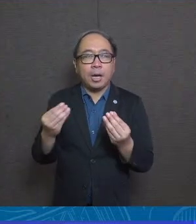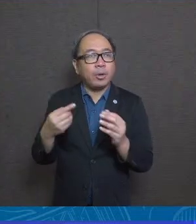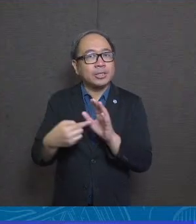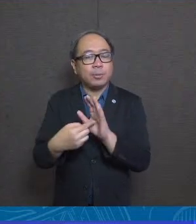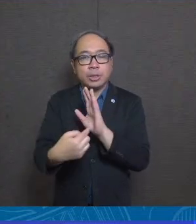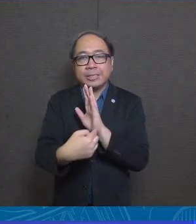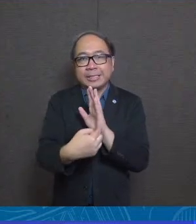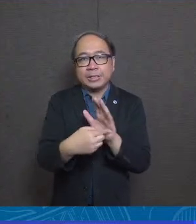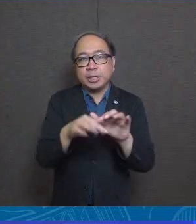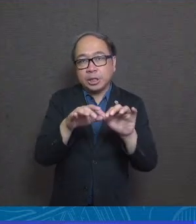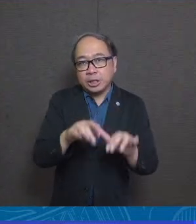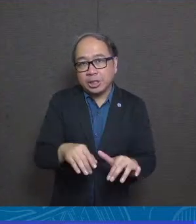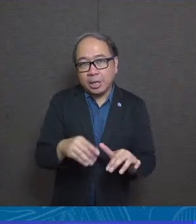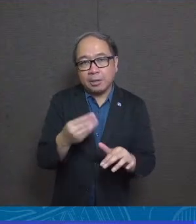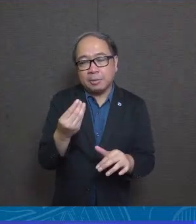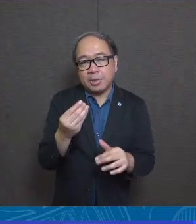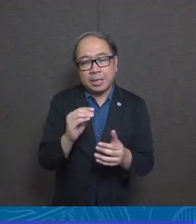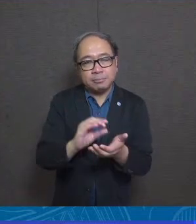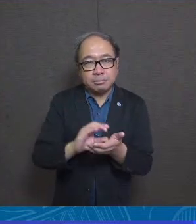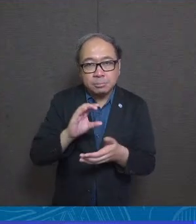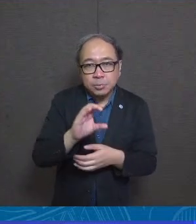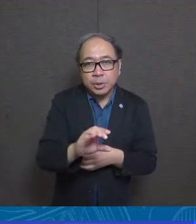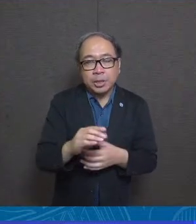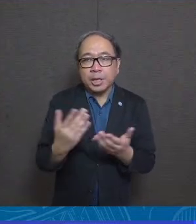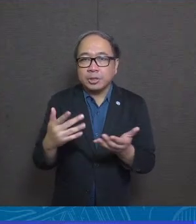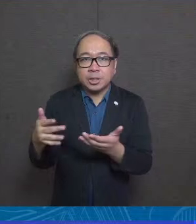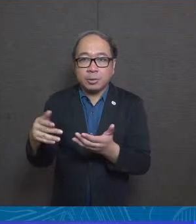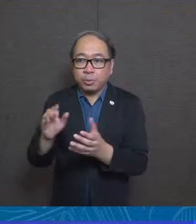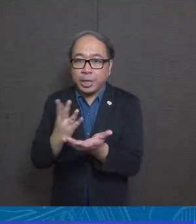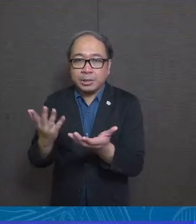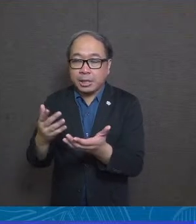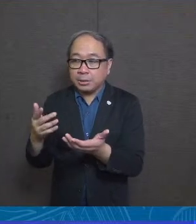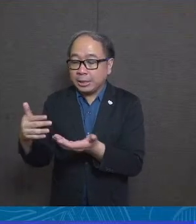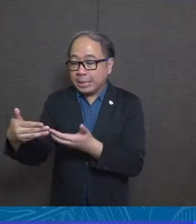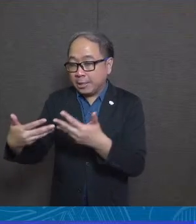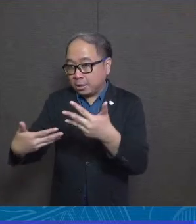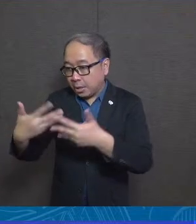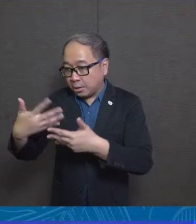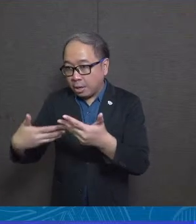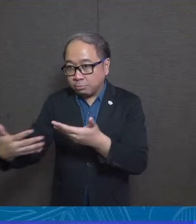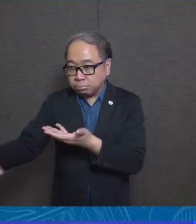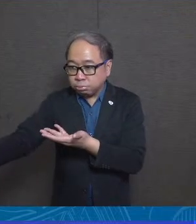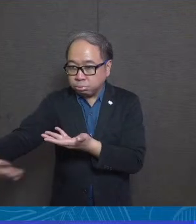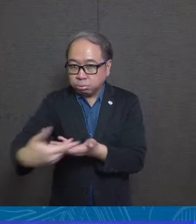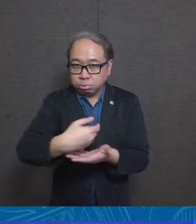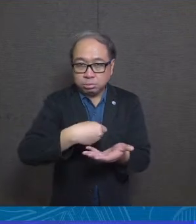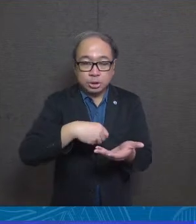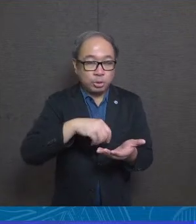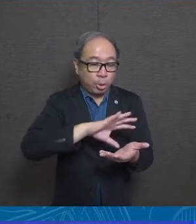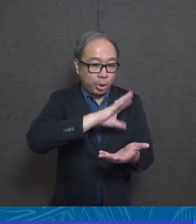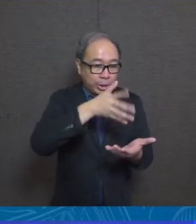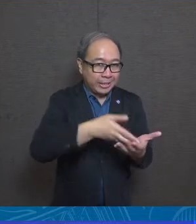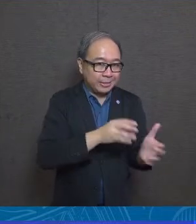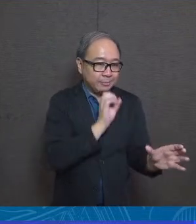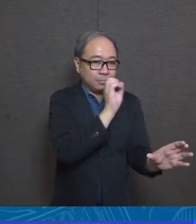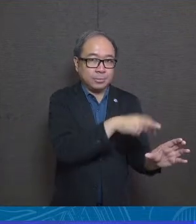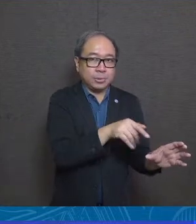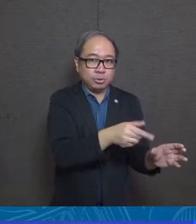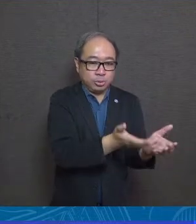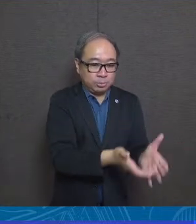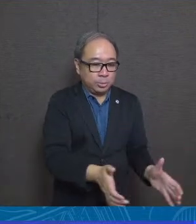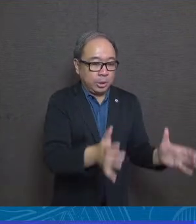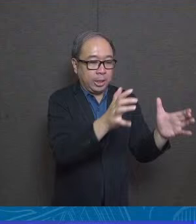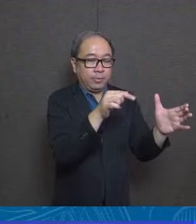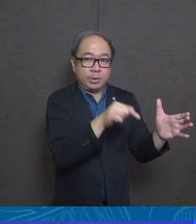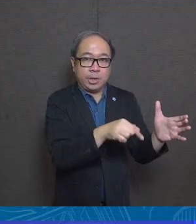example, infrastructures or repositories for collecting data collecting data from different disciplines, data